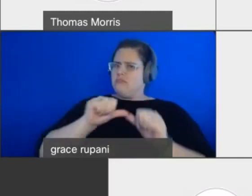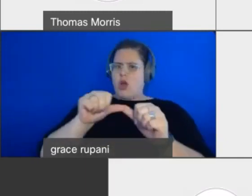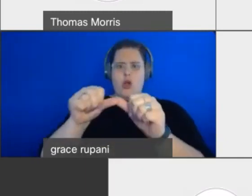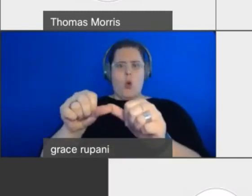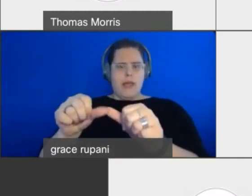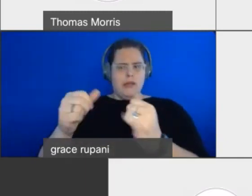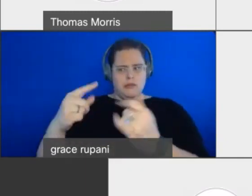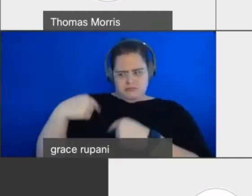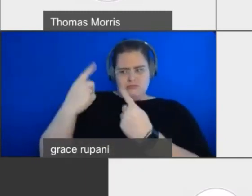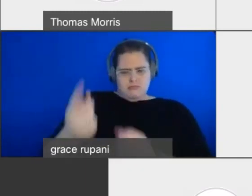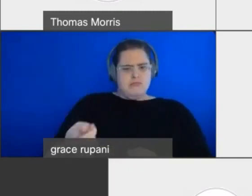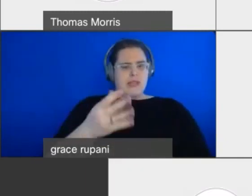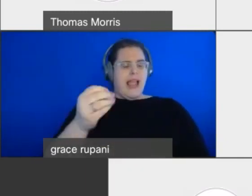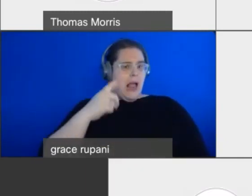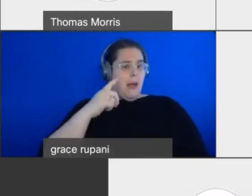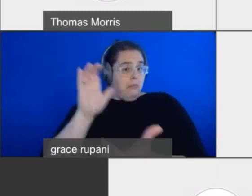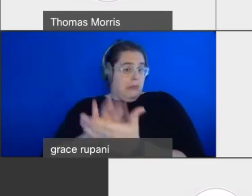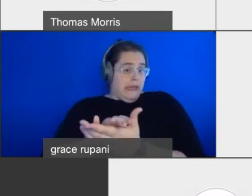believe following the regular schedule.